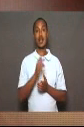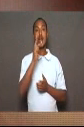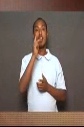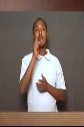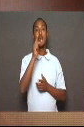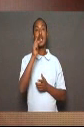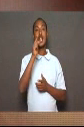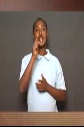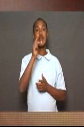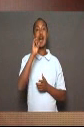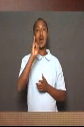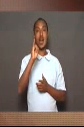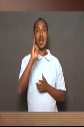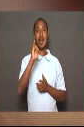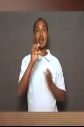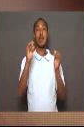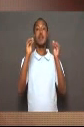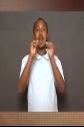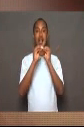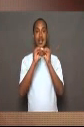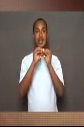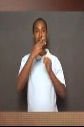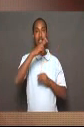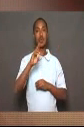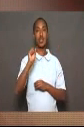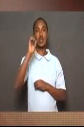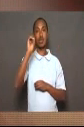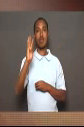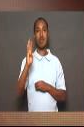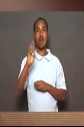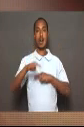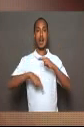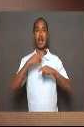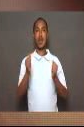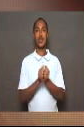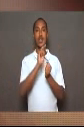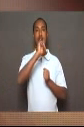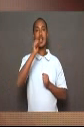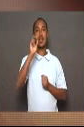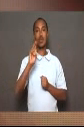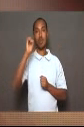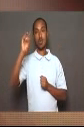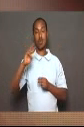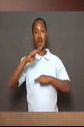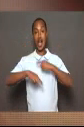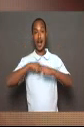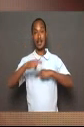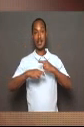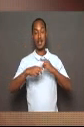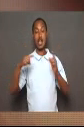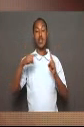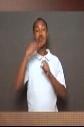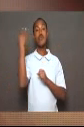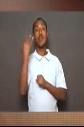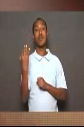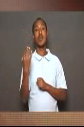Potassium iodine plus sulfuric acid plus sodium peroxide reacts to